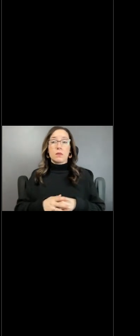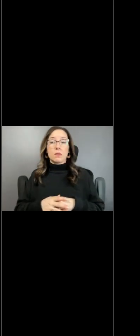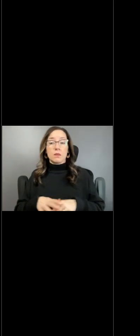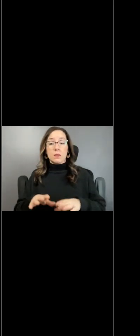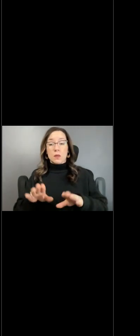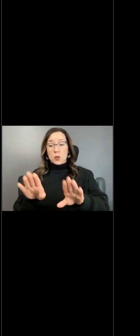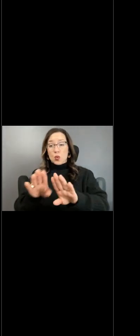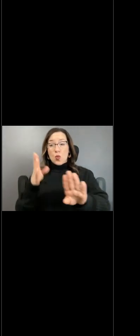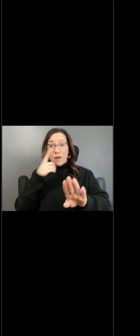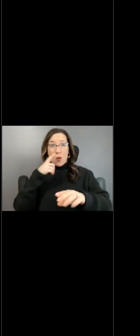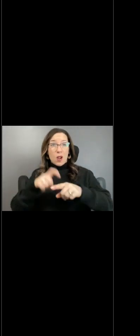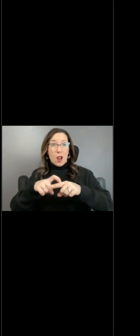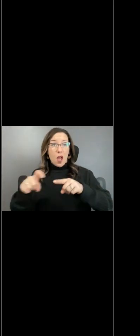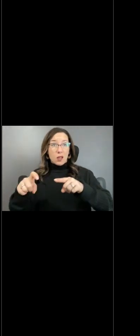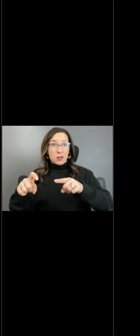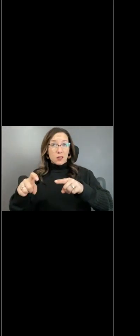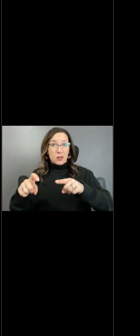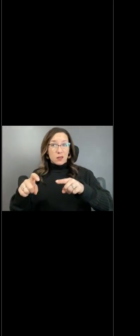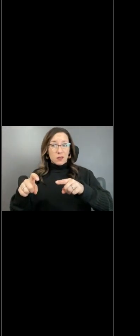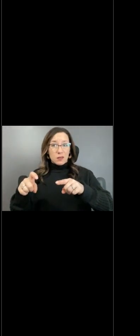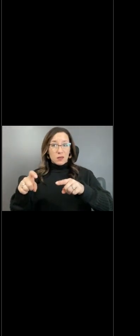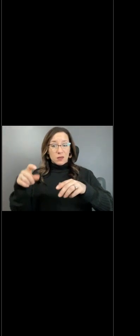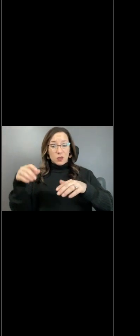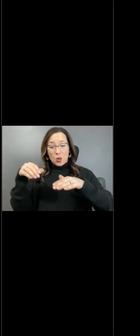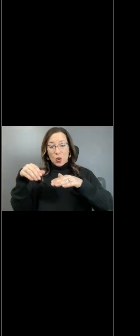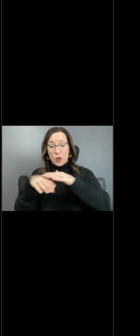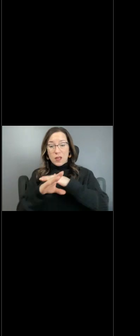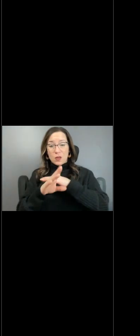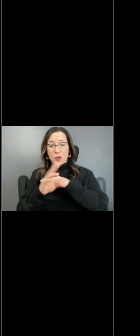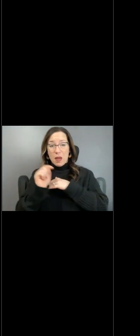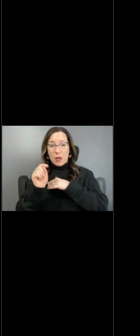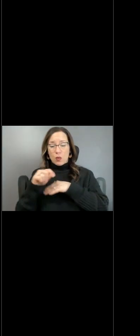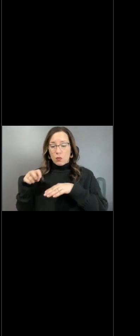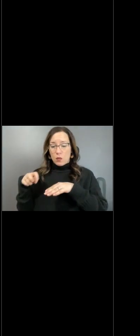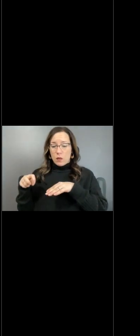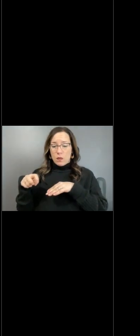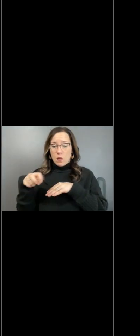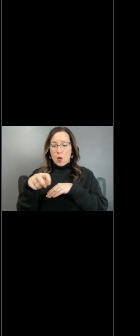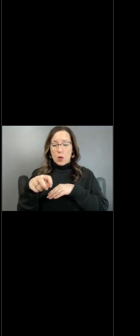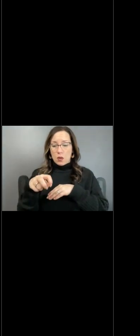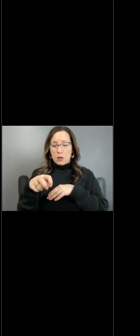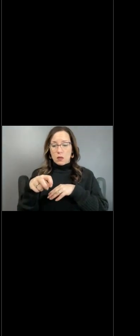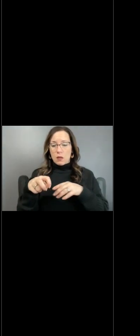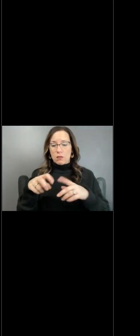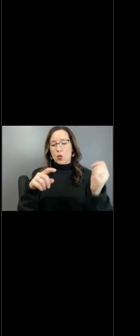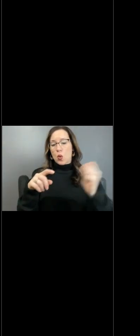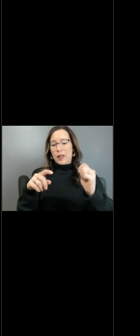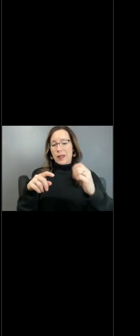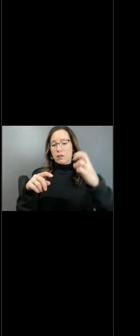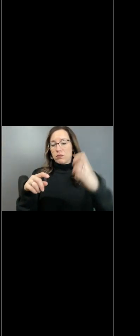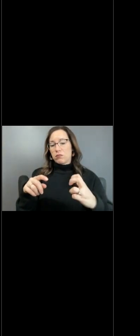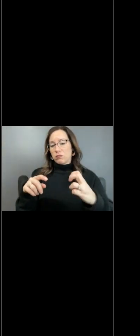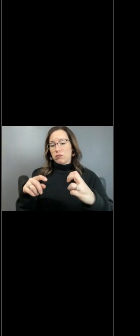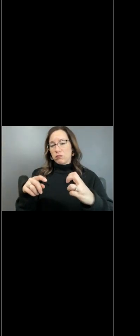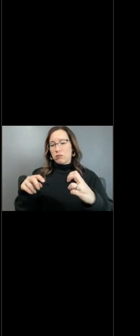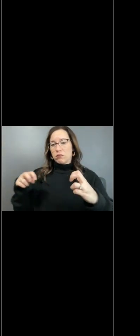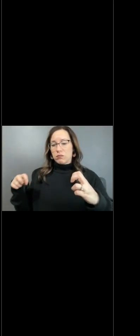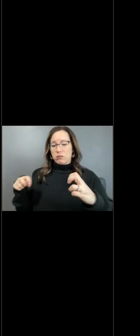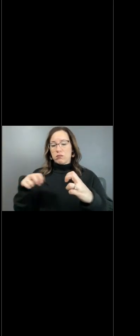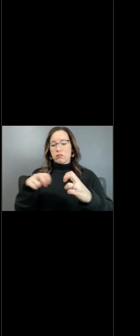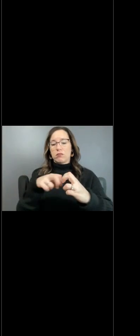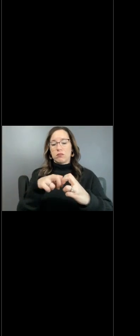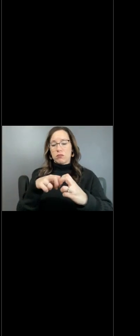is the door to enter the restroom, and it is a forward approach to the toilet, then this is a front approach and